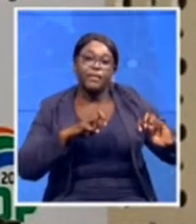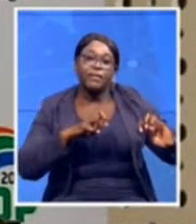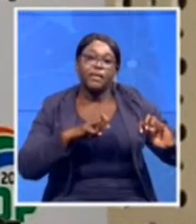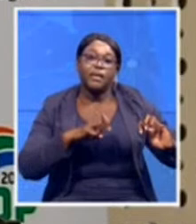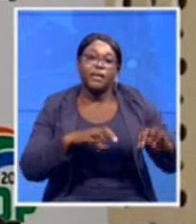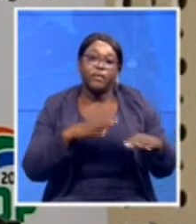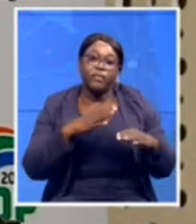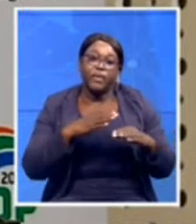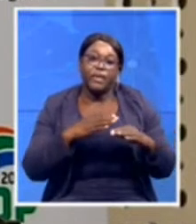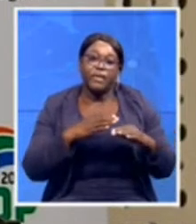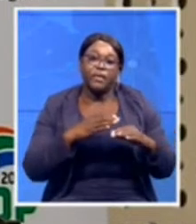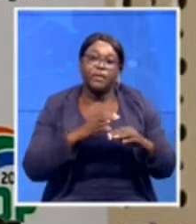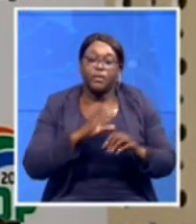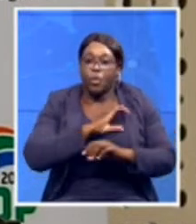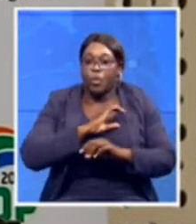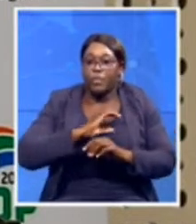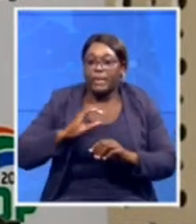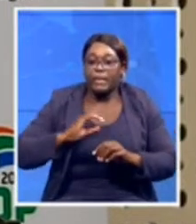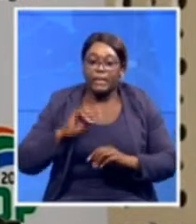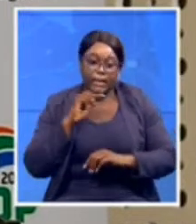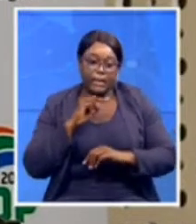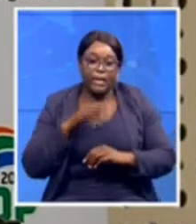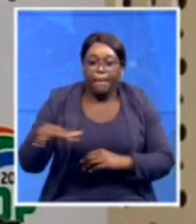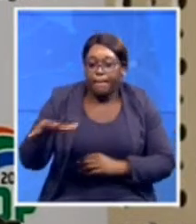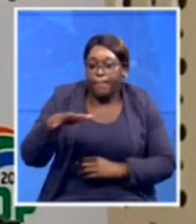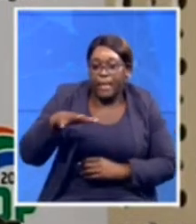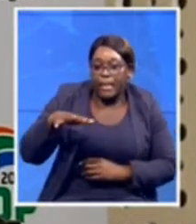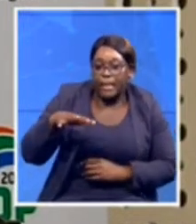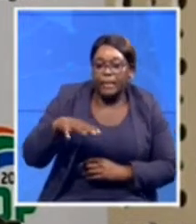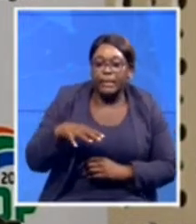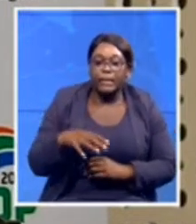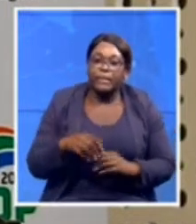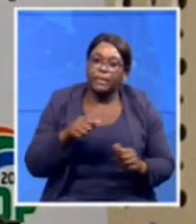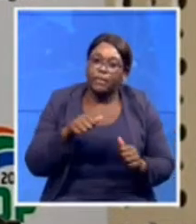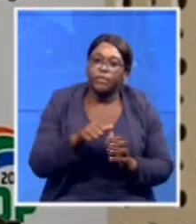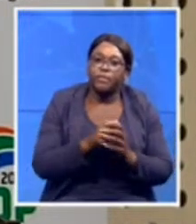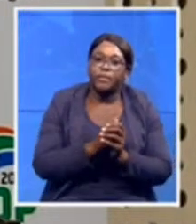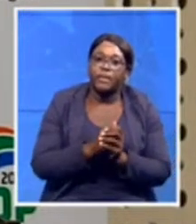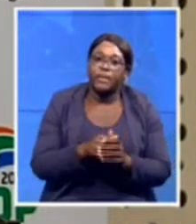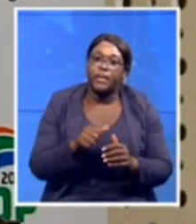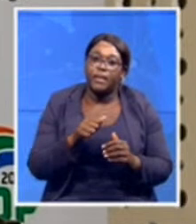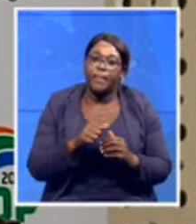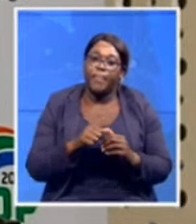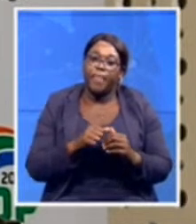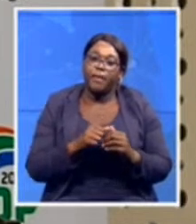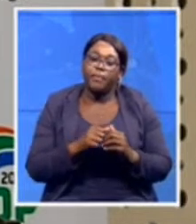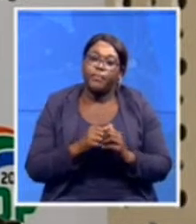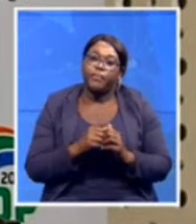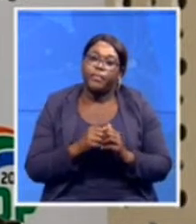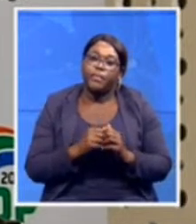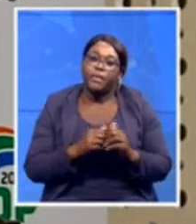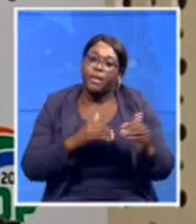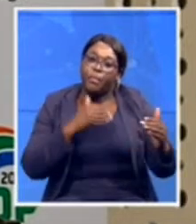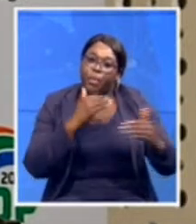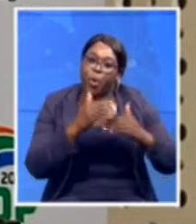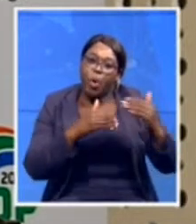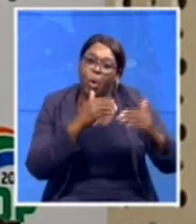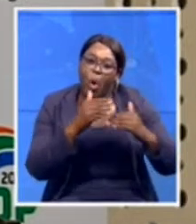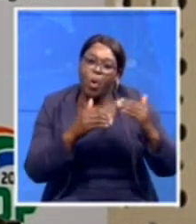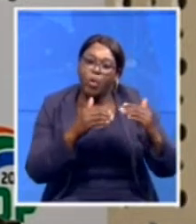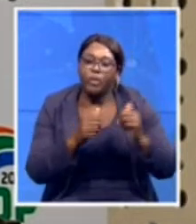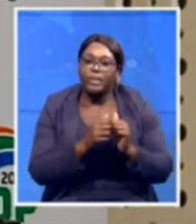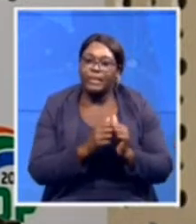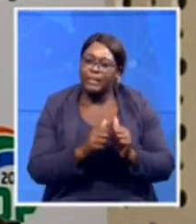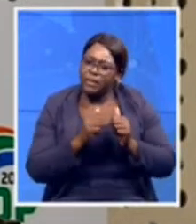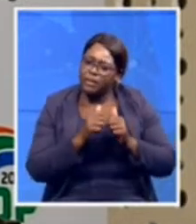will pursue. So the process has to be followed. We have to ensure that the content, firstly, amounts to anything that falls within those